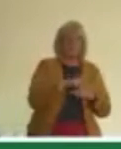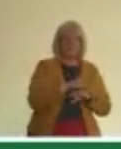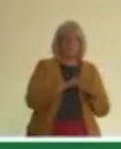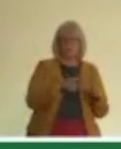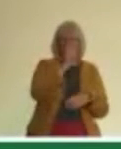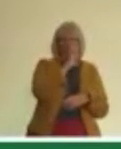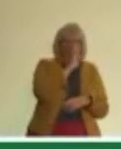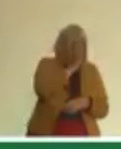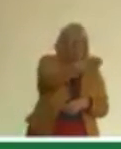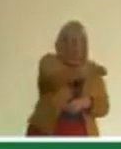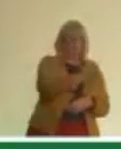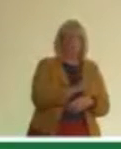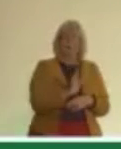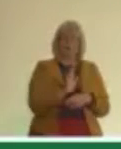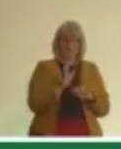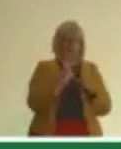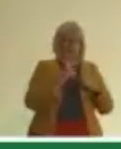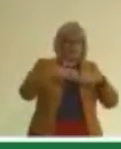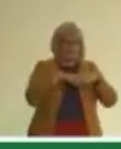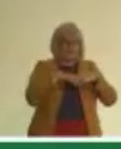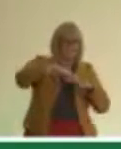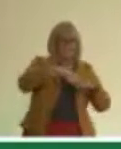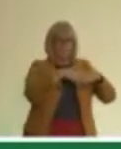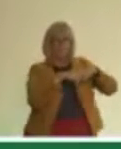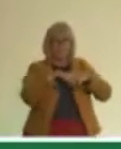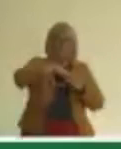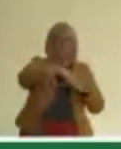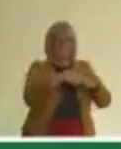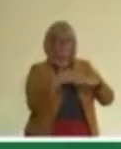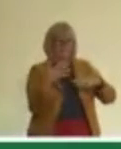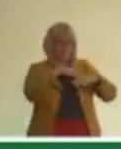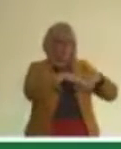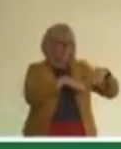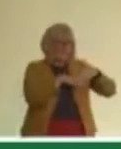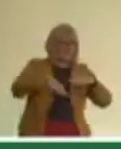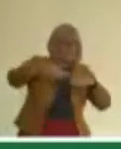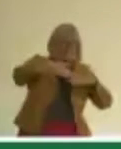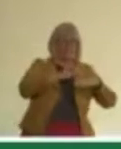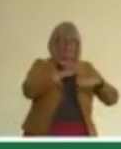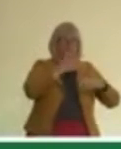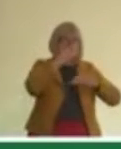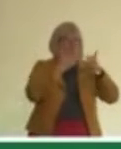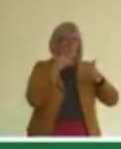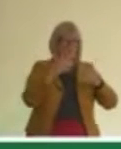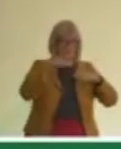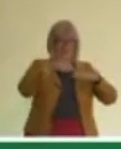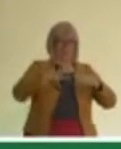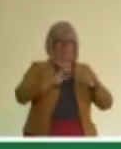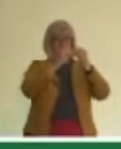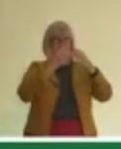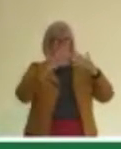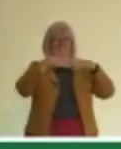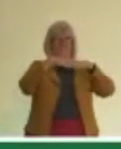intersecting weave of threads. And together, all our stories working together is how we create that tapestry. And